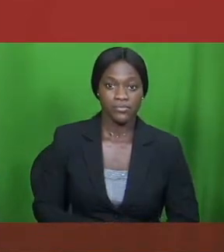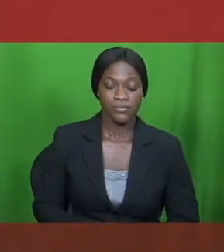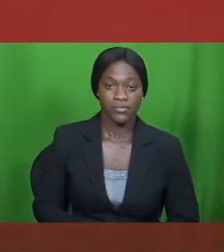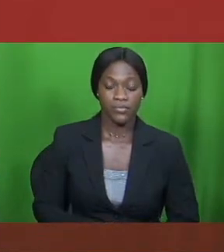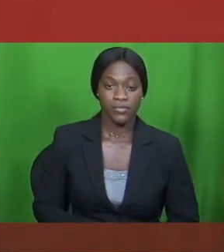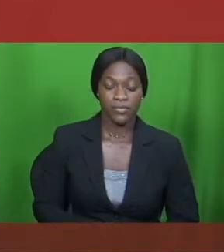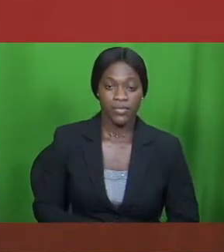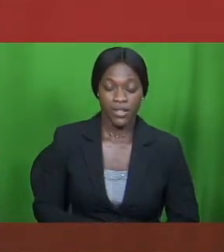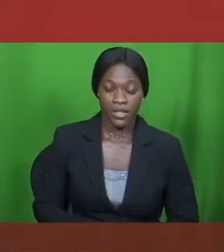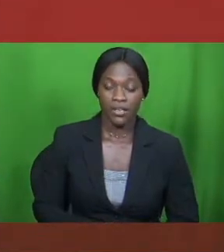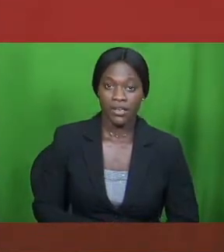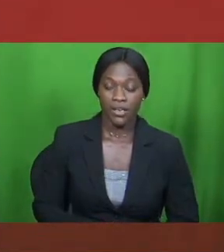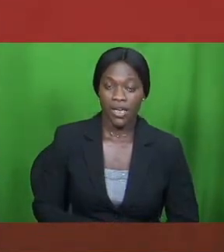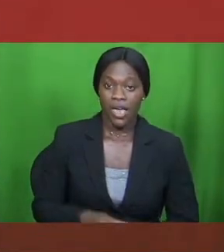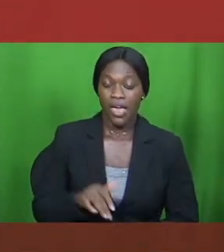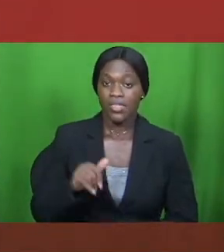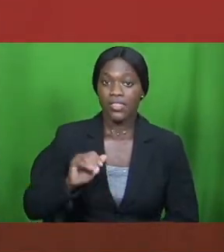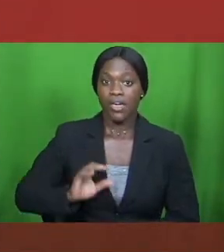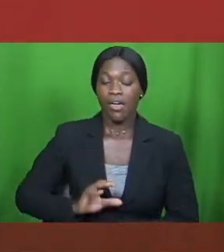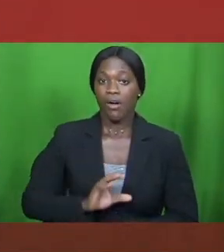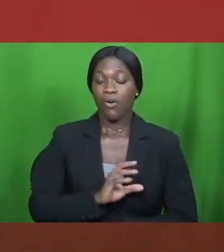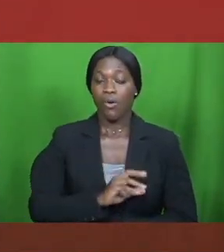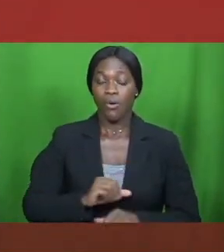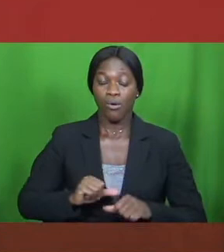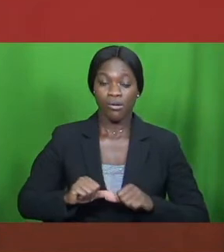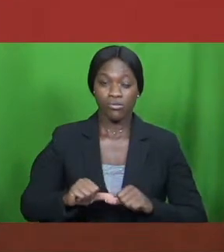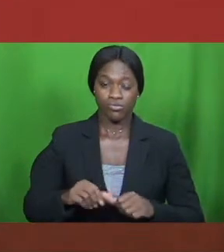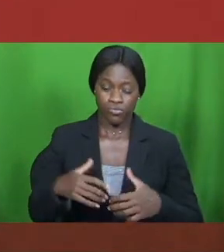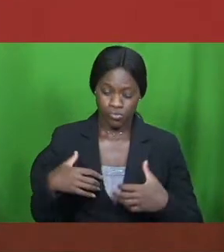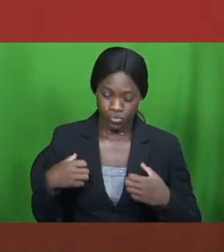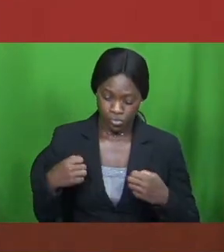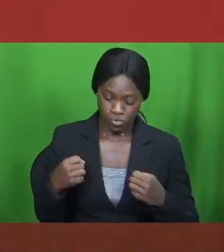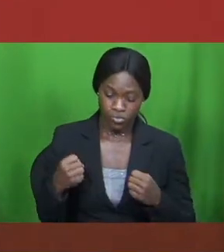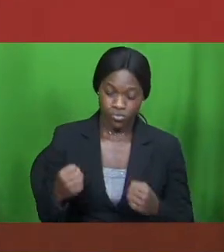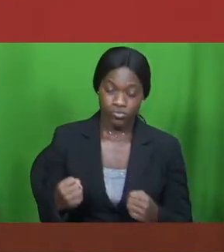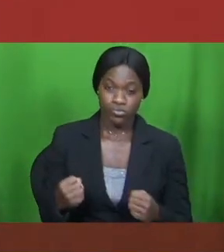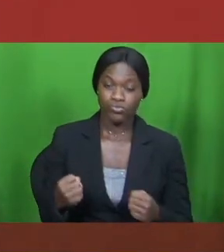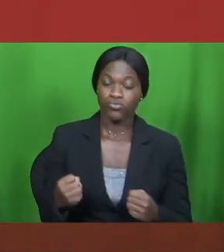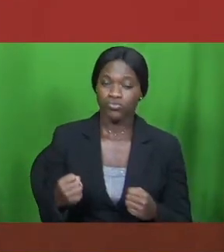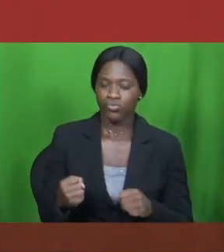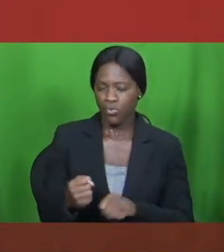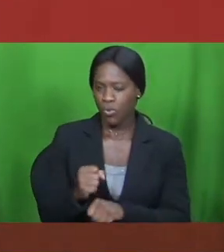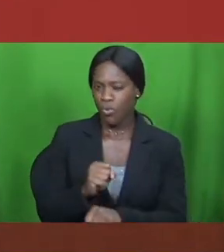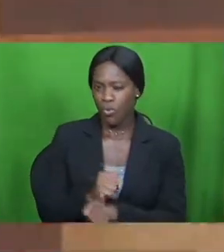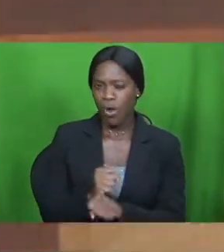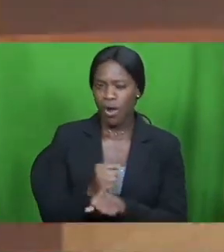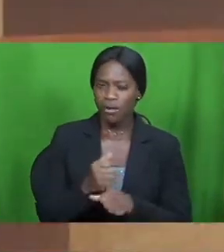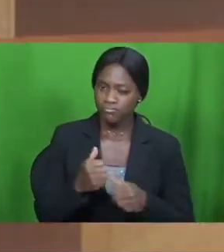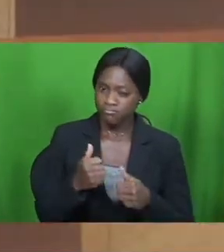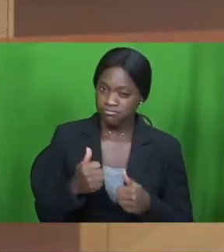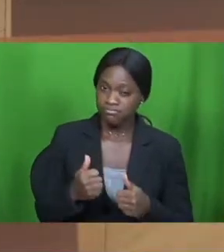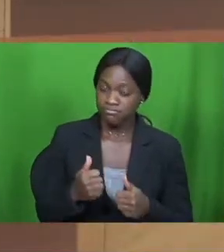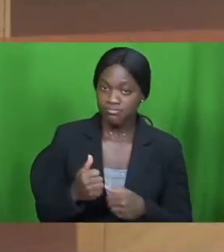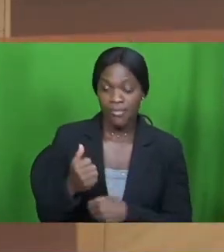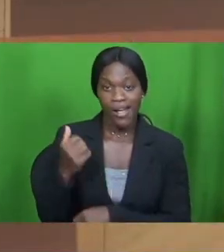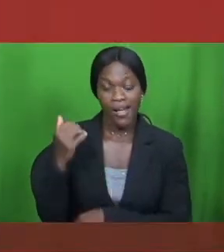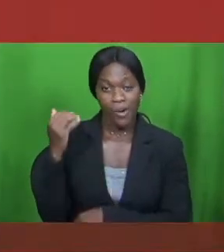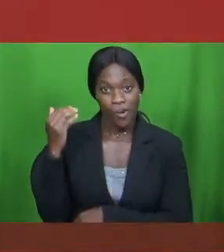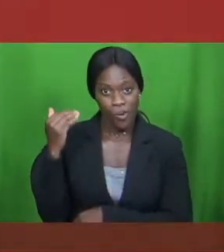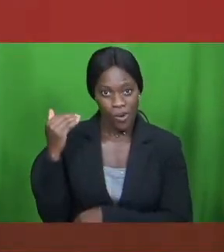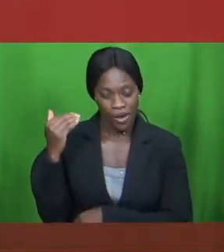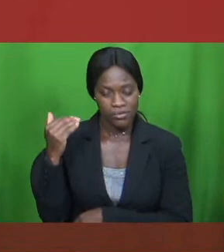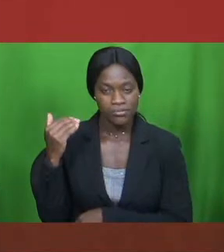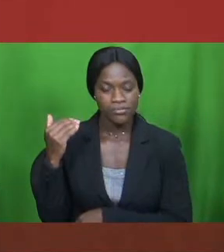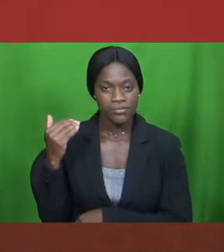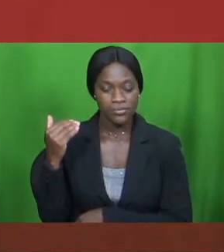committee remains very strong and vibrant, it is because of